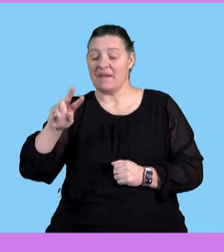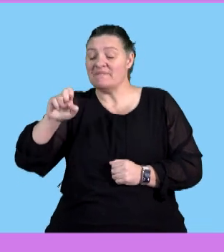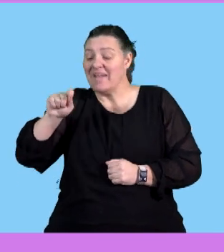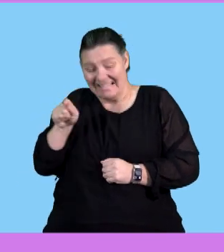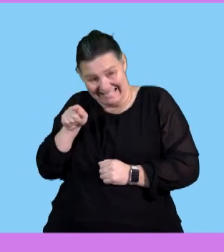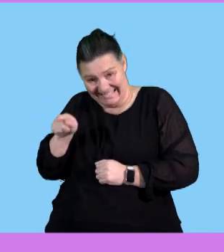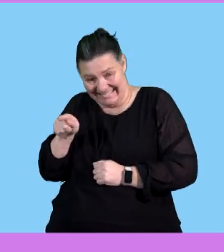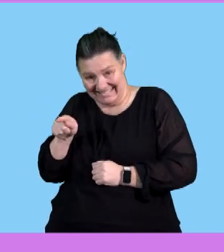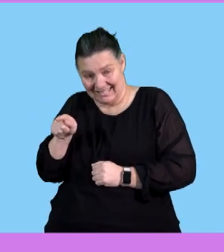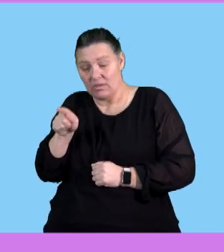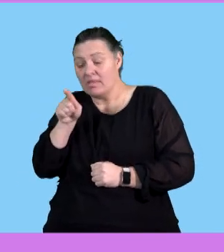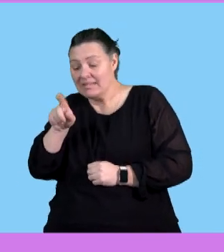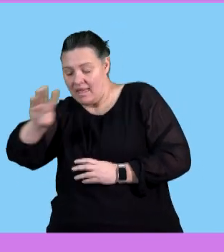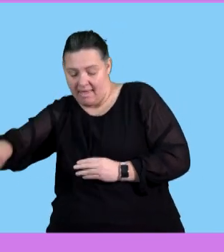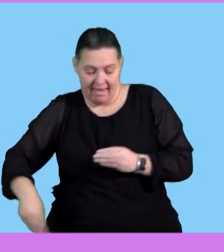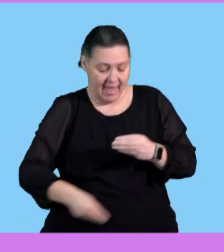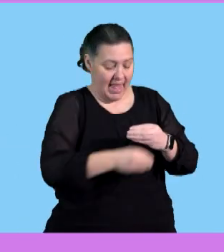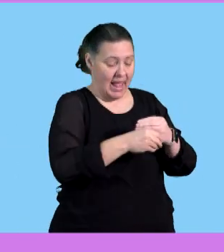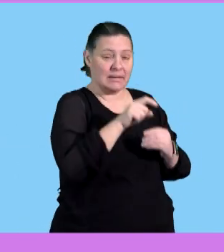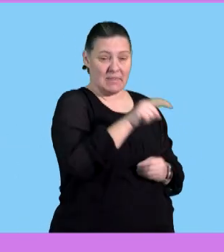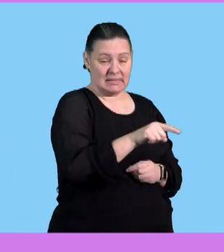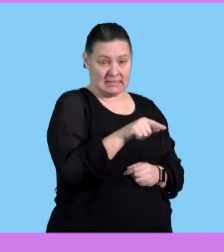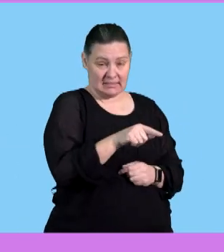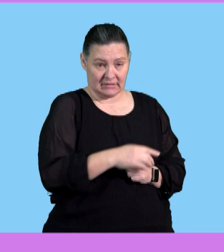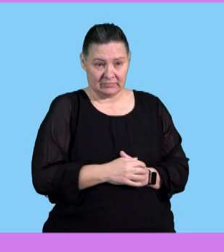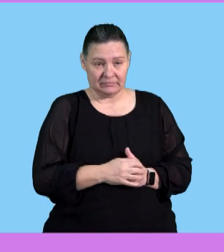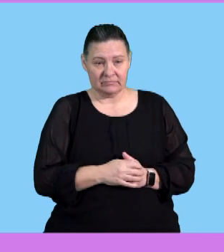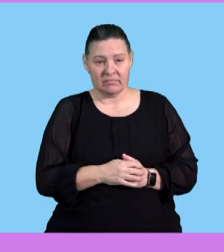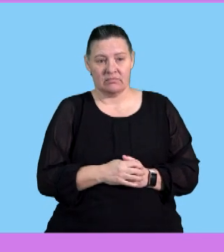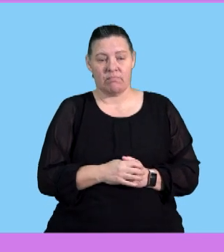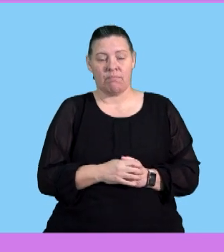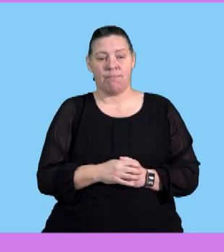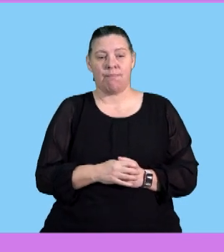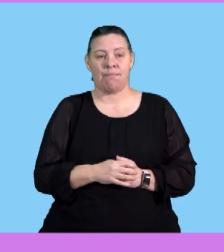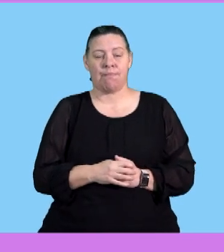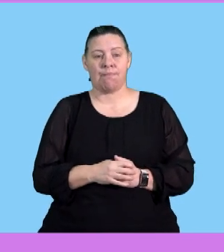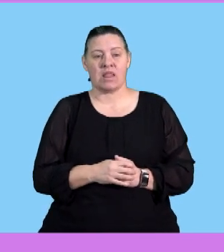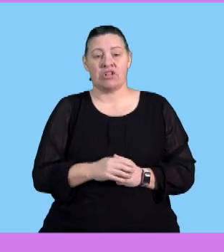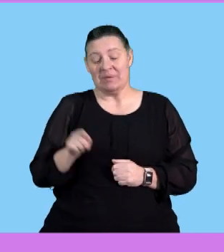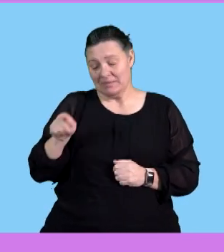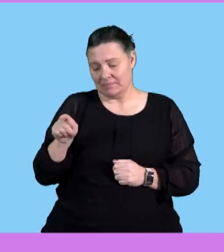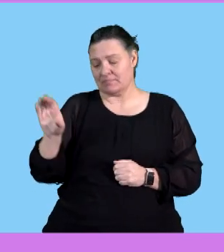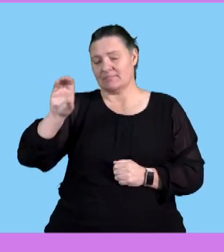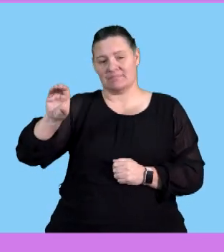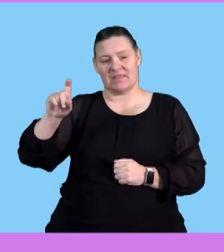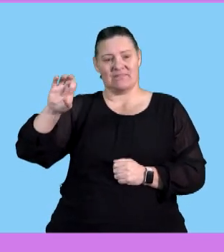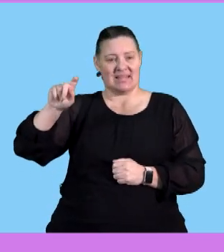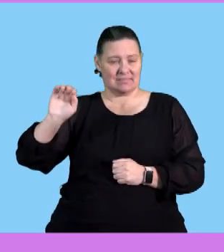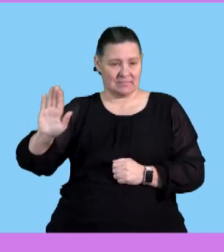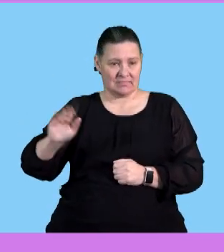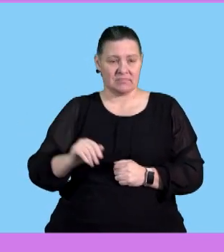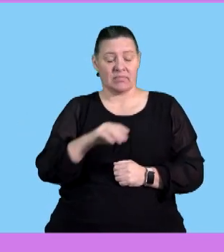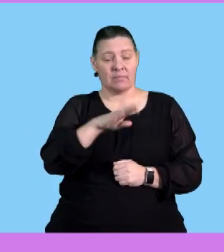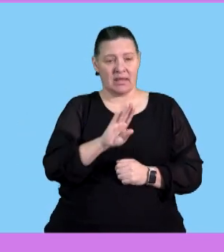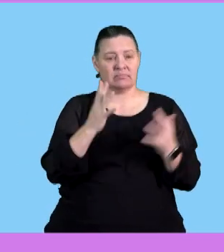50 cents. So this is the amount of VAT that is charged on the hoodie jacket. Right, looking at